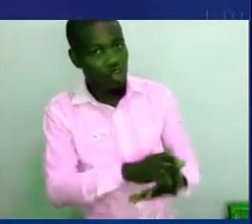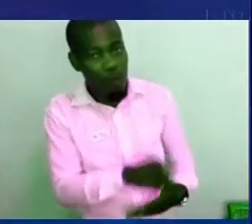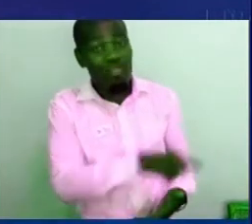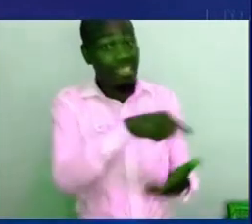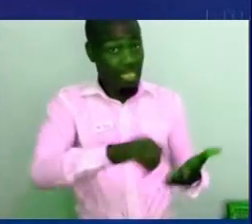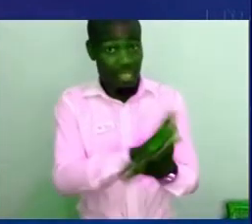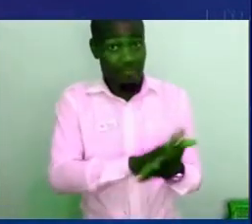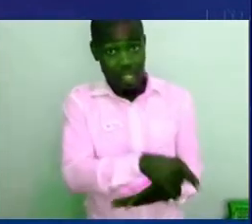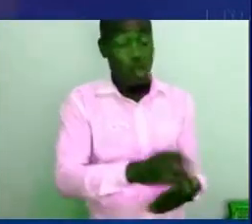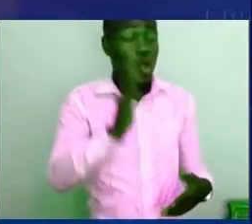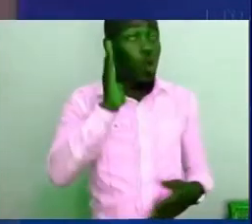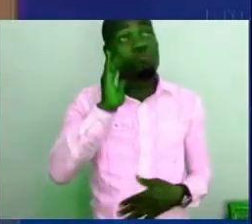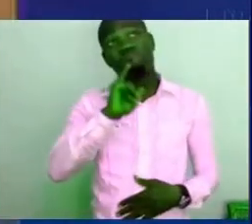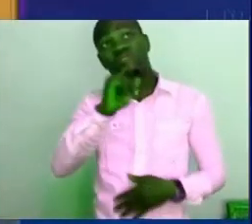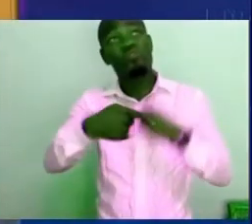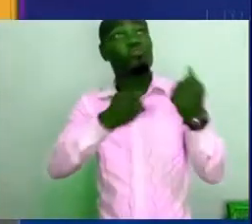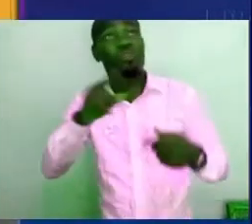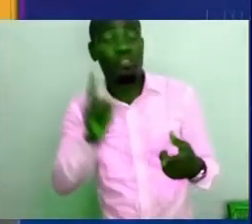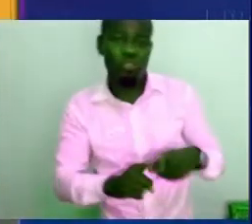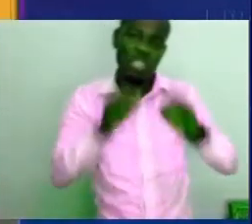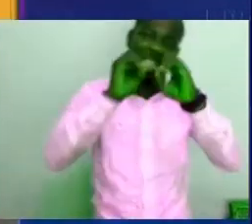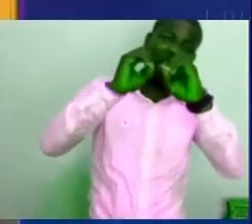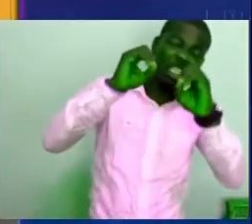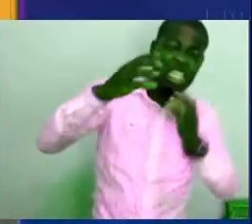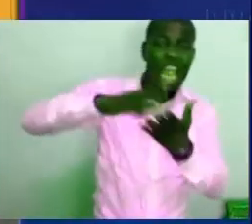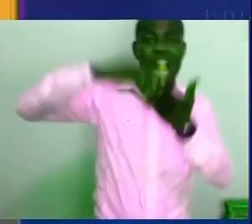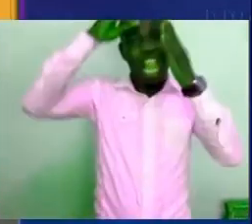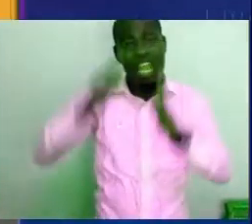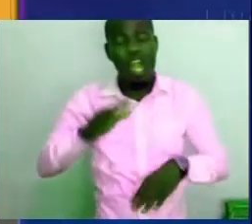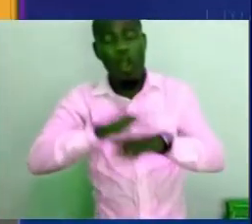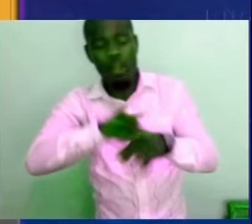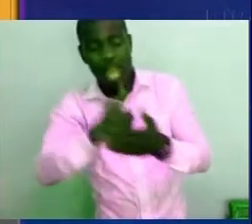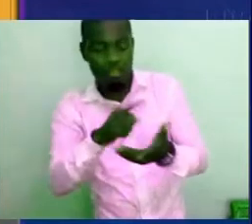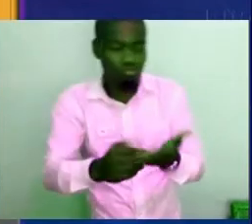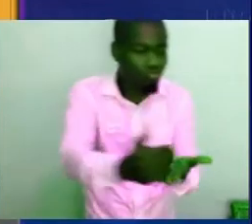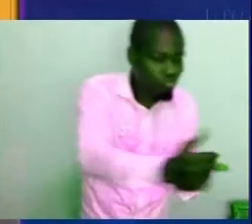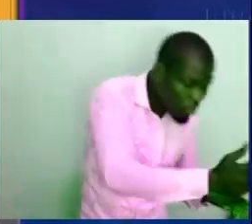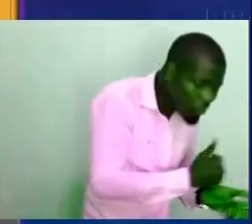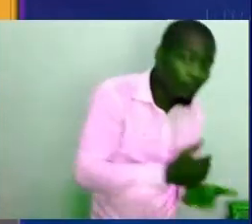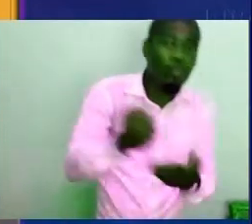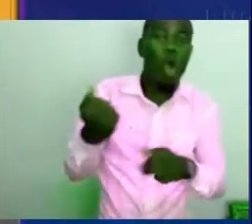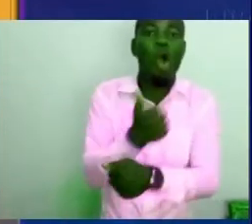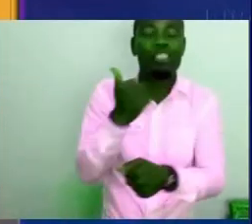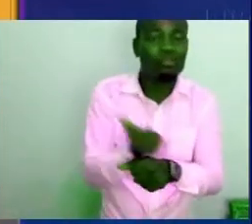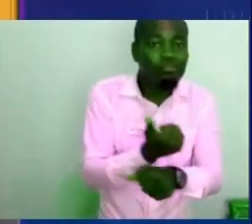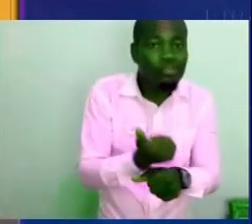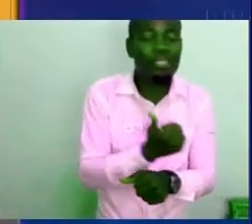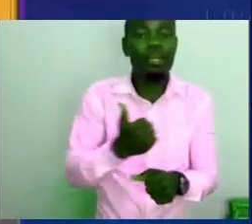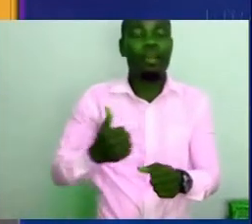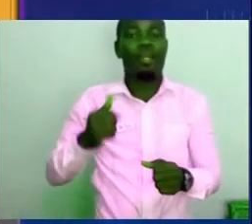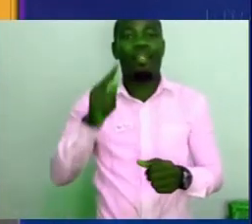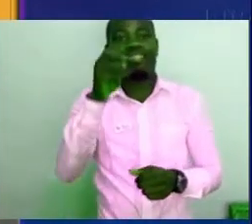have achieved by the end of this video. This video is going to teach learners on how to